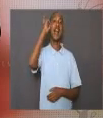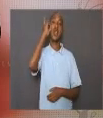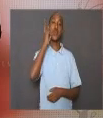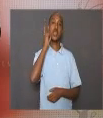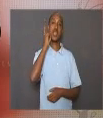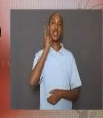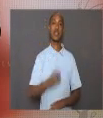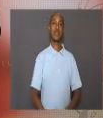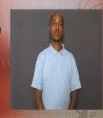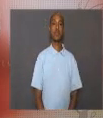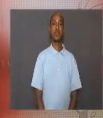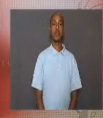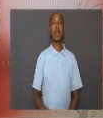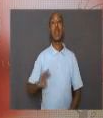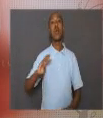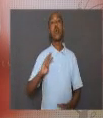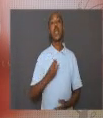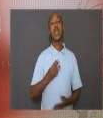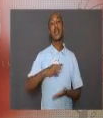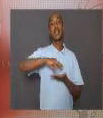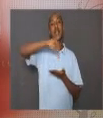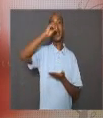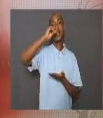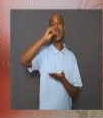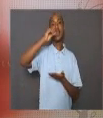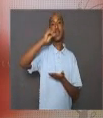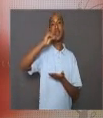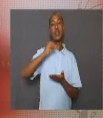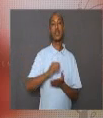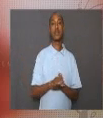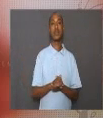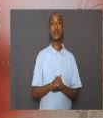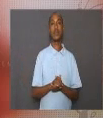diluted. We will study the Arrhenius,